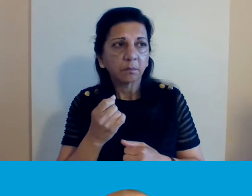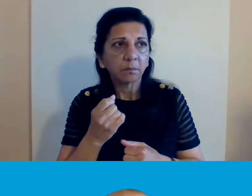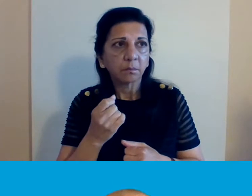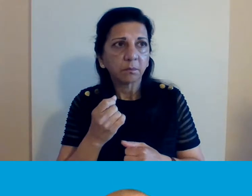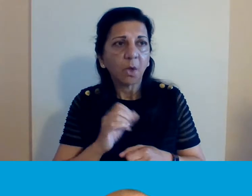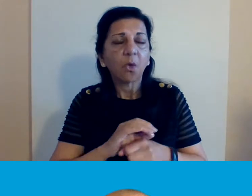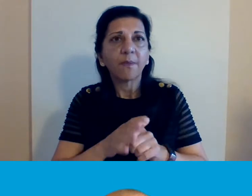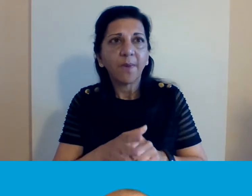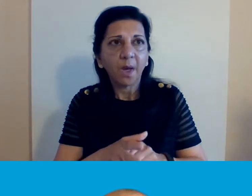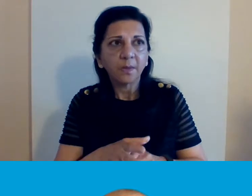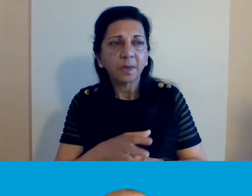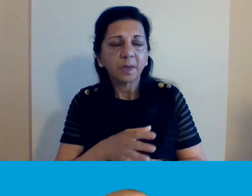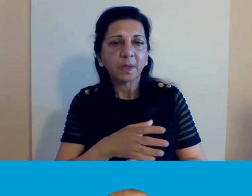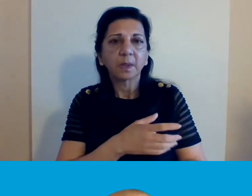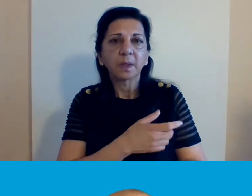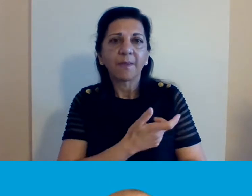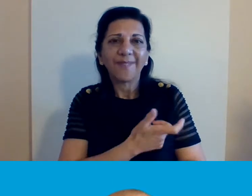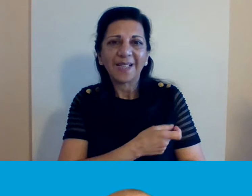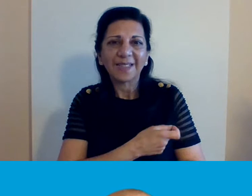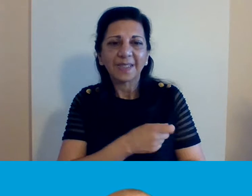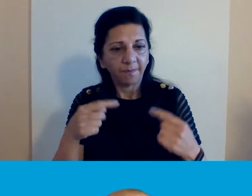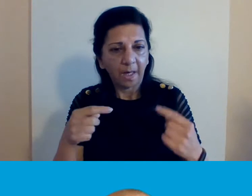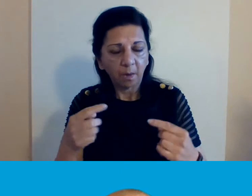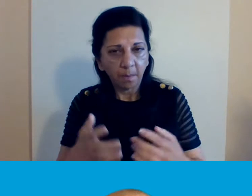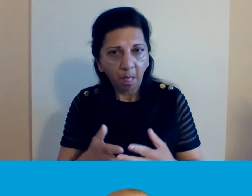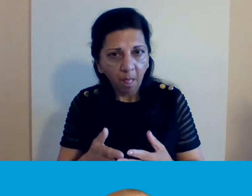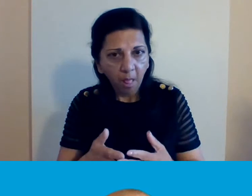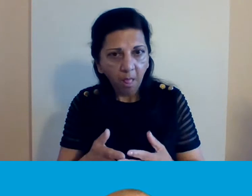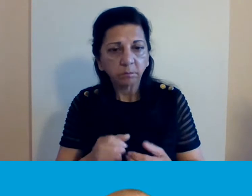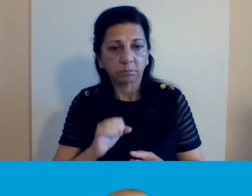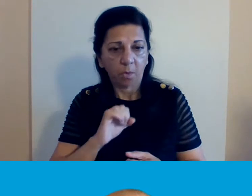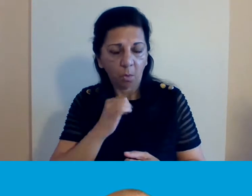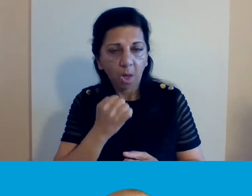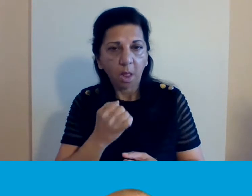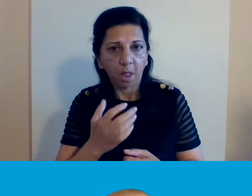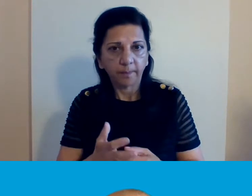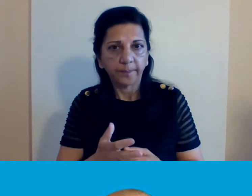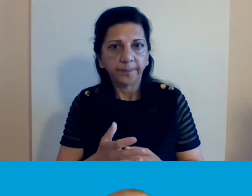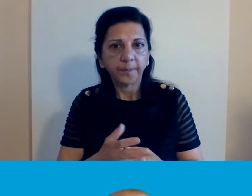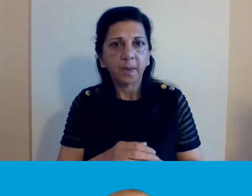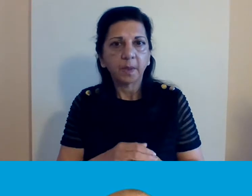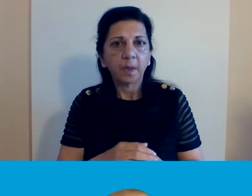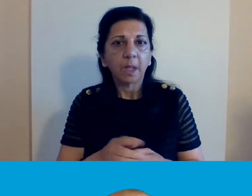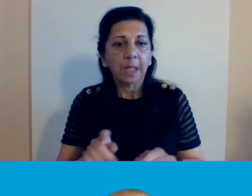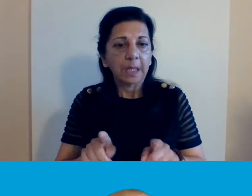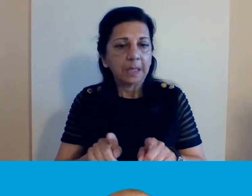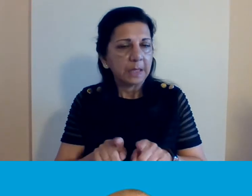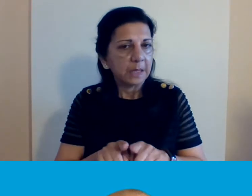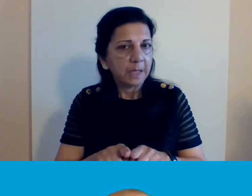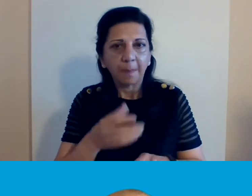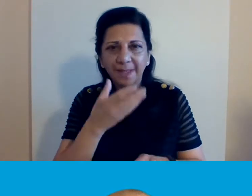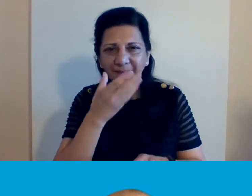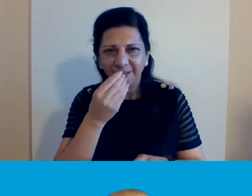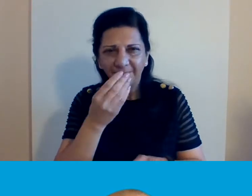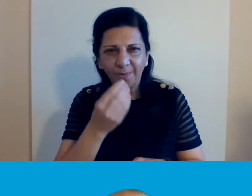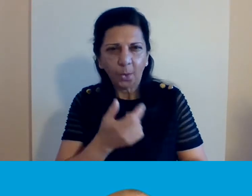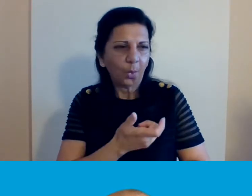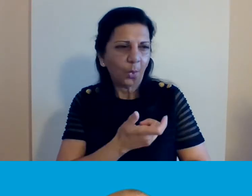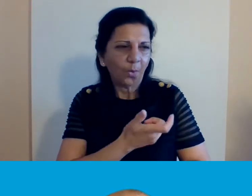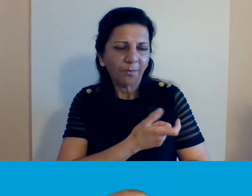groups who will be vaccinated first, then we will have the same principles for the